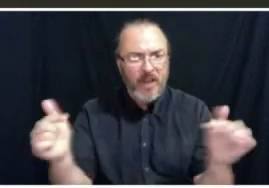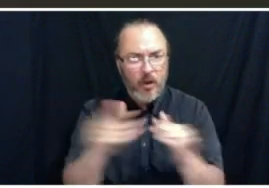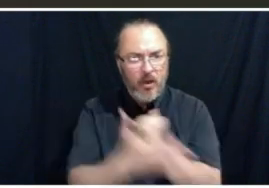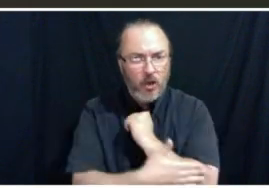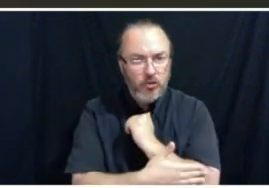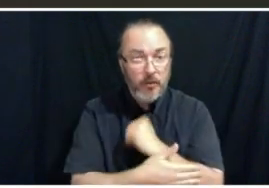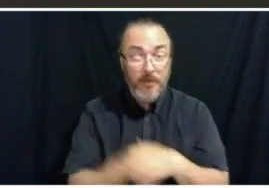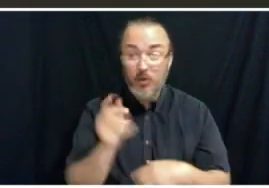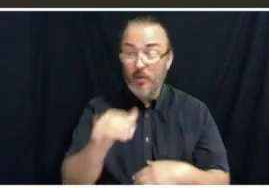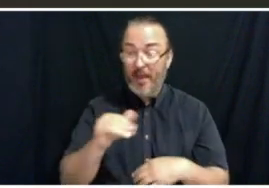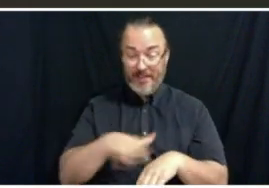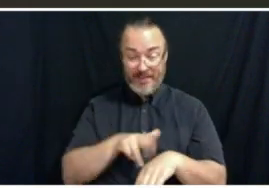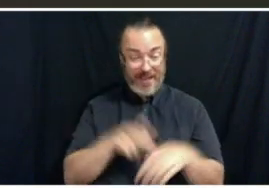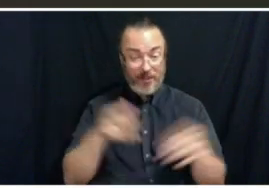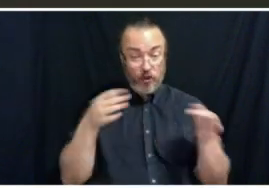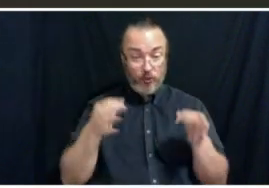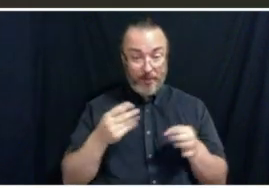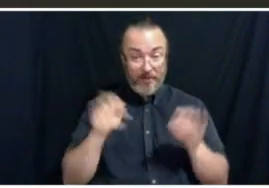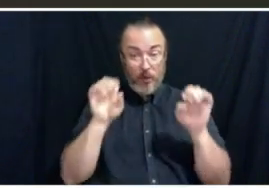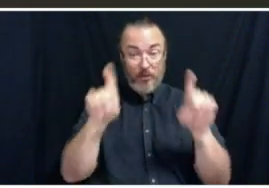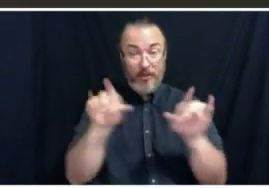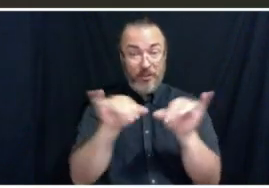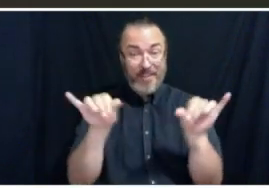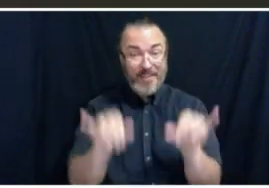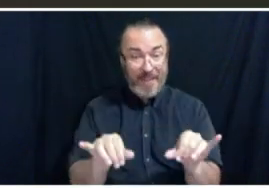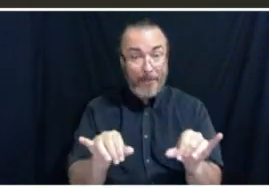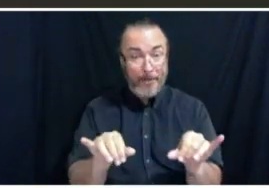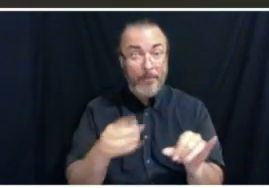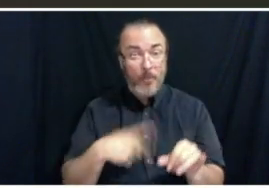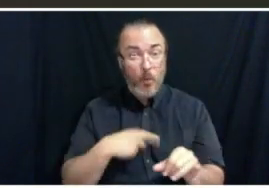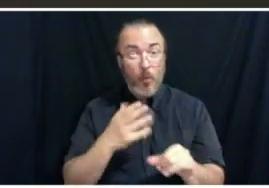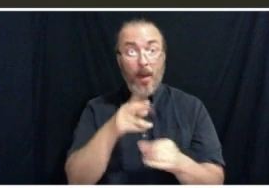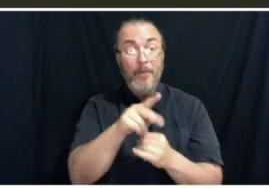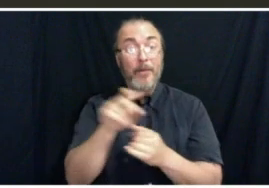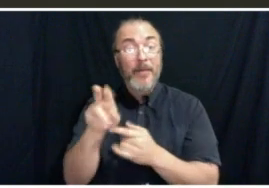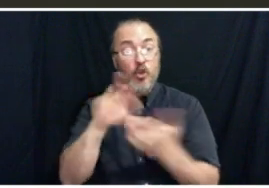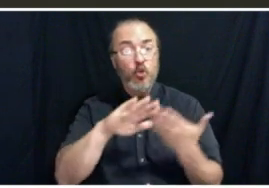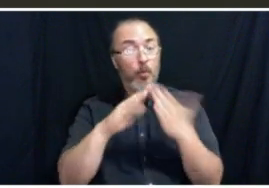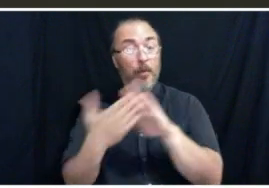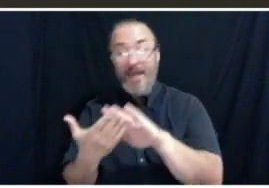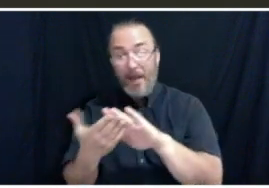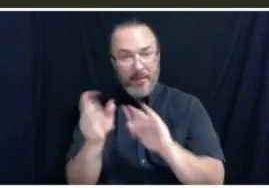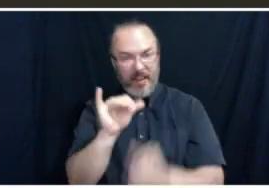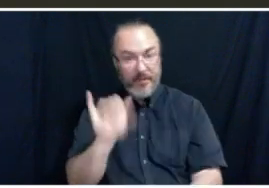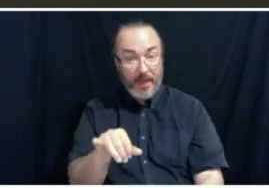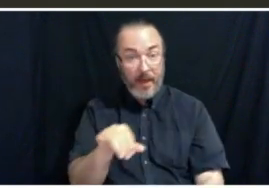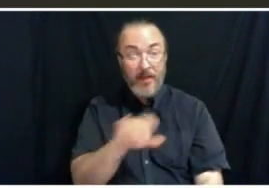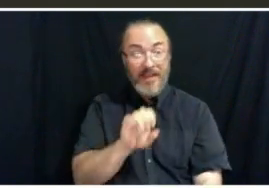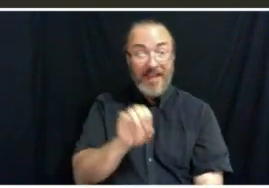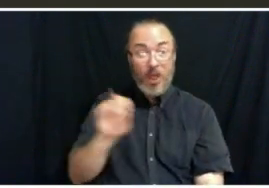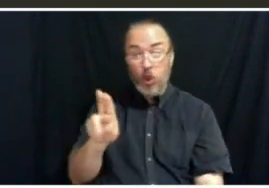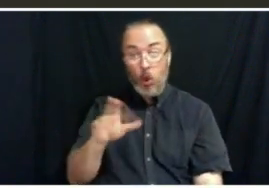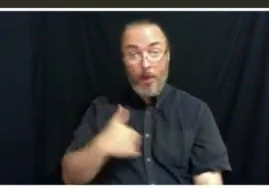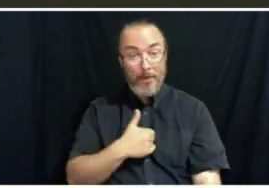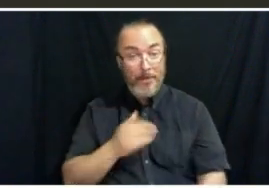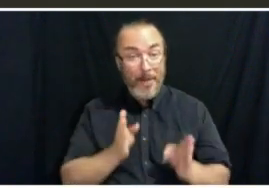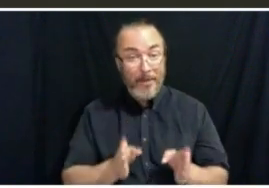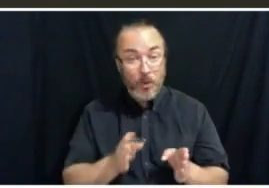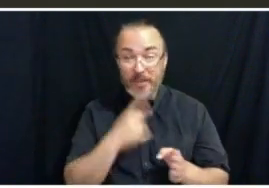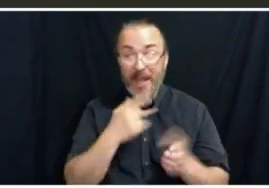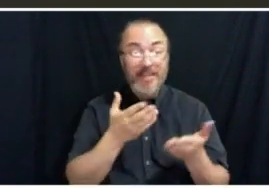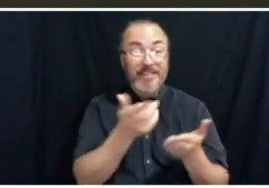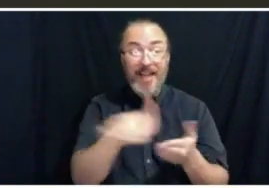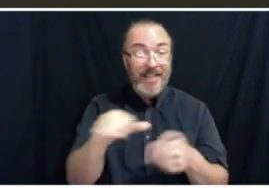descriptions of education systems, and this is what we would like PEER to become one day. EU member states were never meant to discuss education. It is a